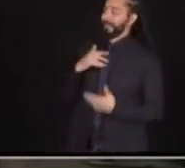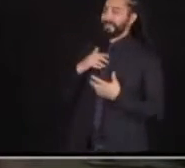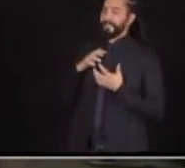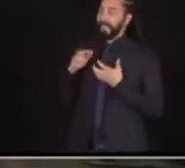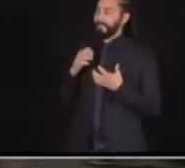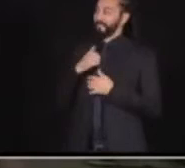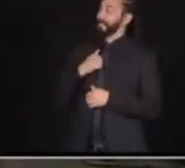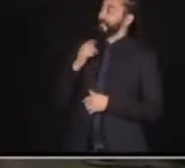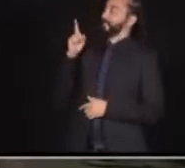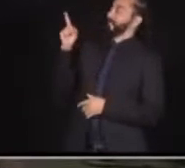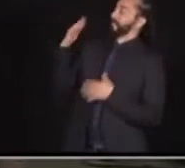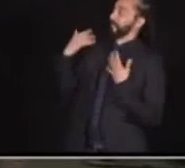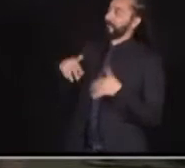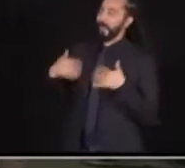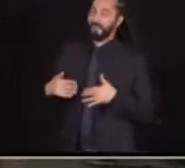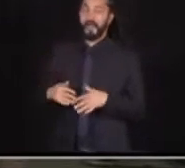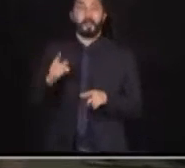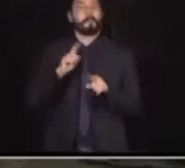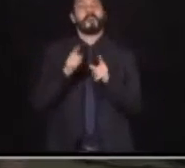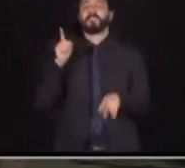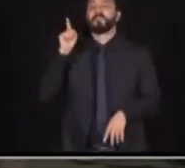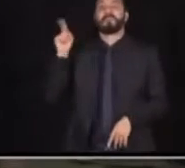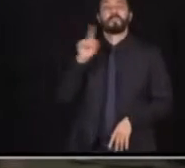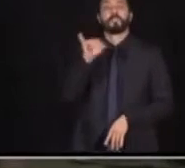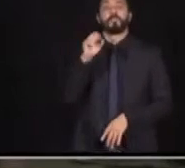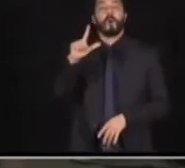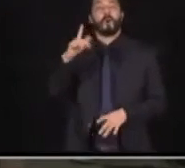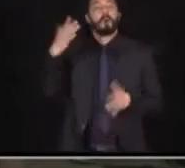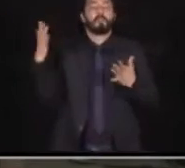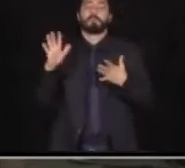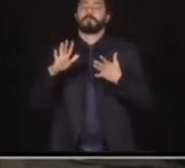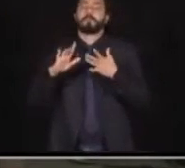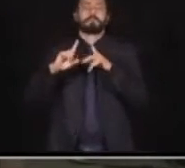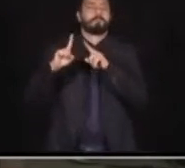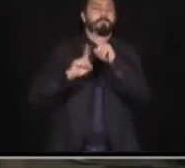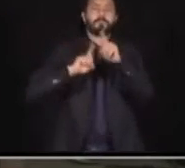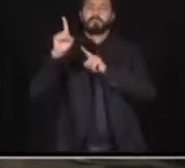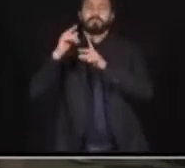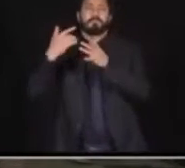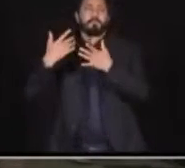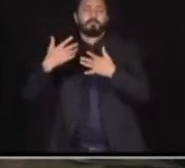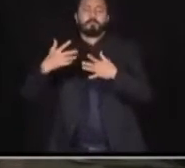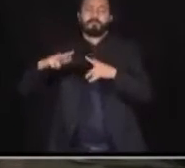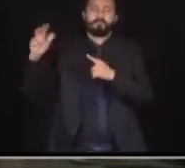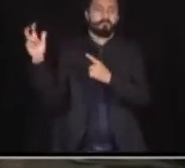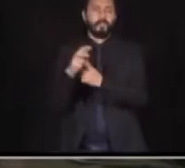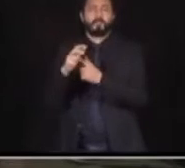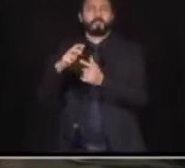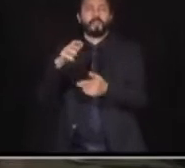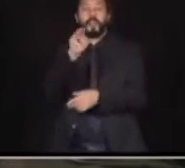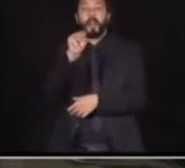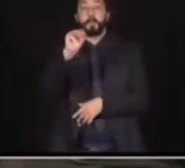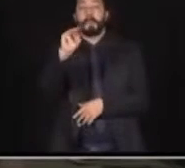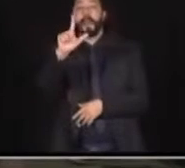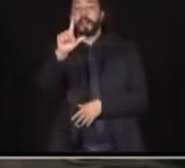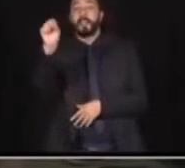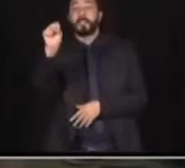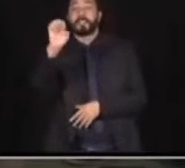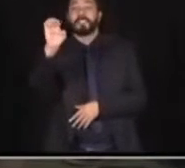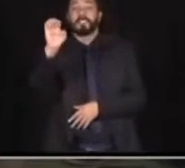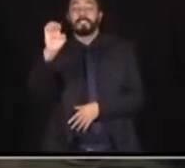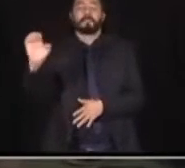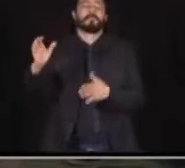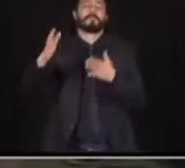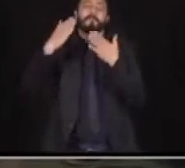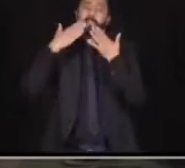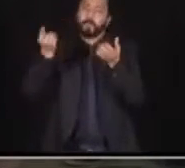thank you, Jamal. What an all-star Jamal is, and MLSE. Thank you so much. And we'll be ready to